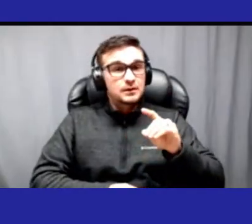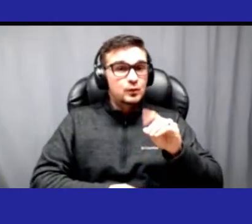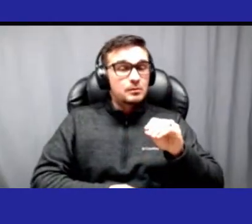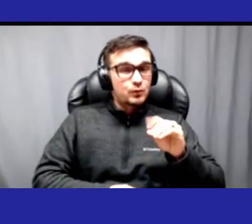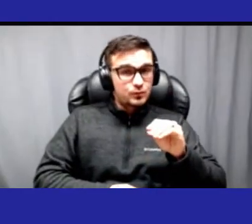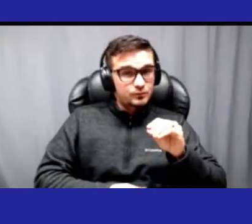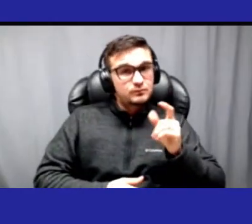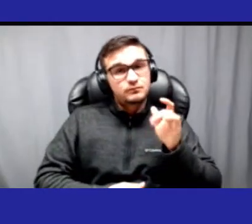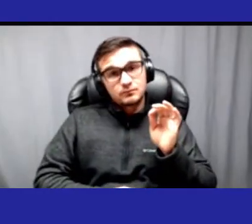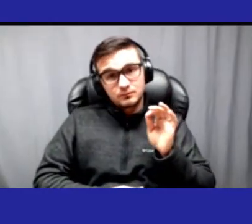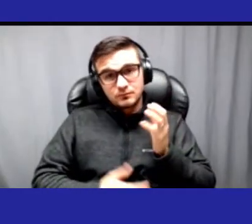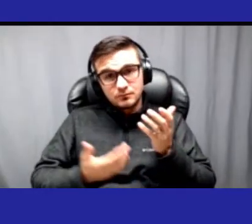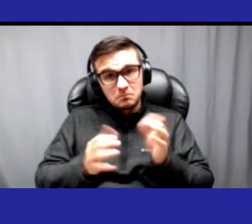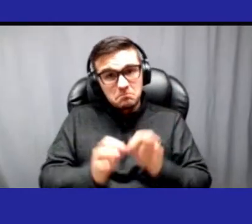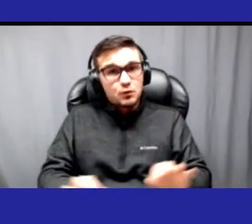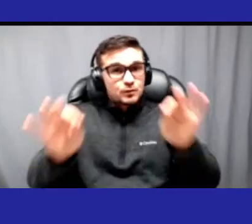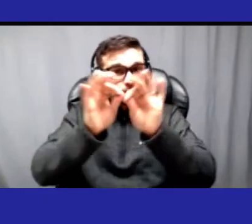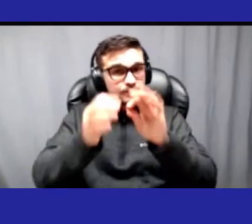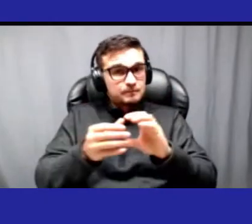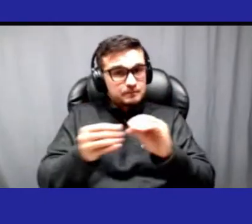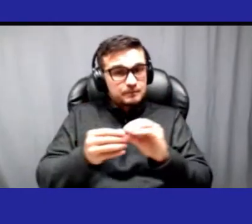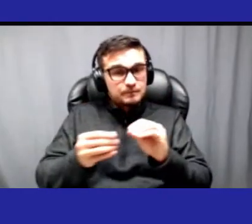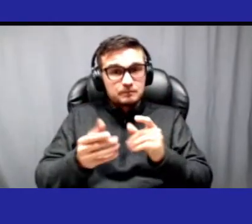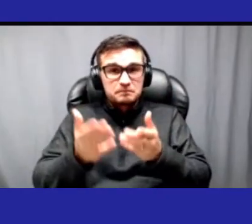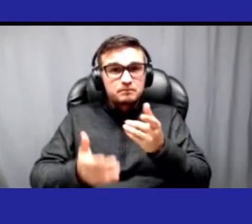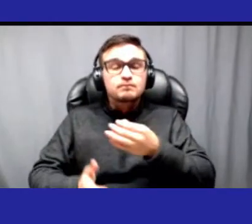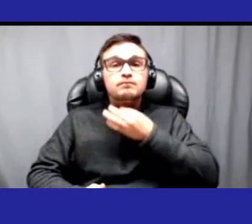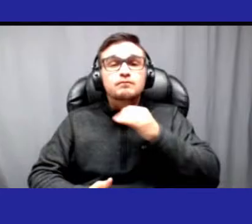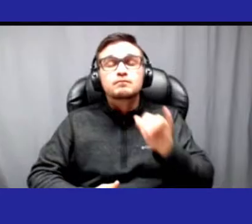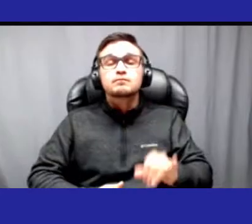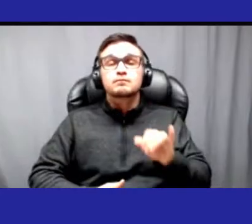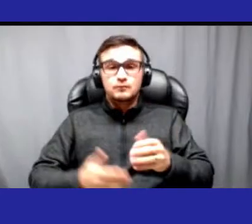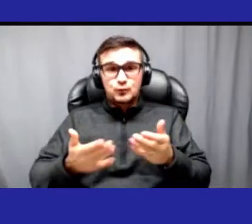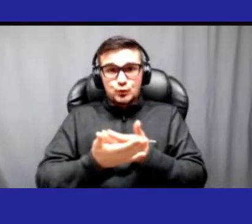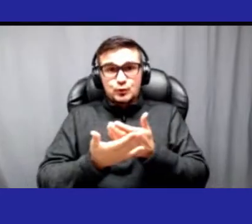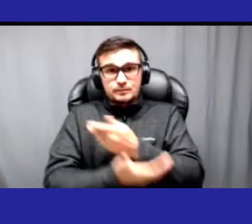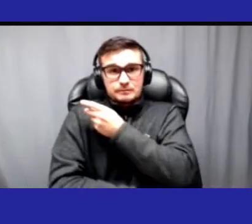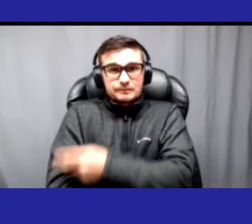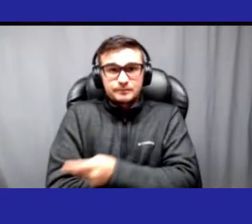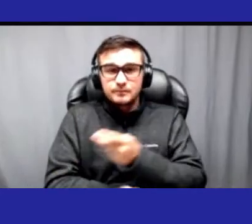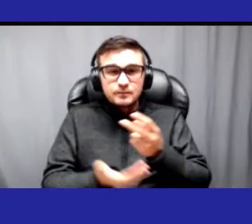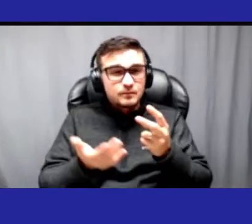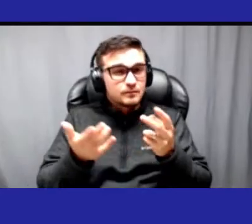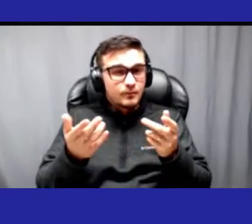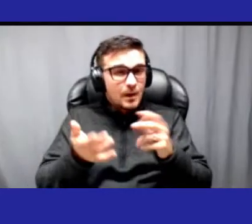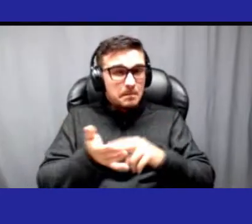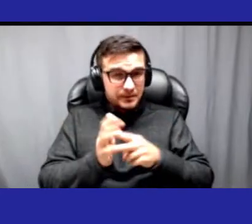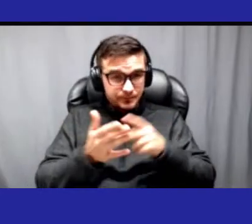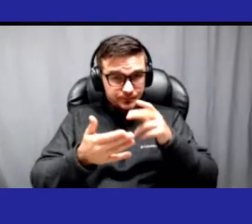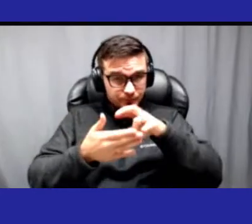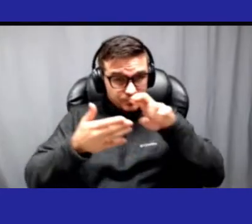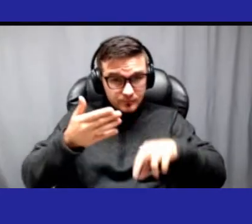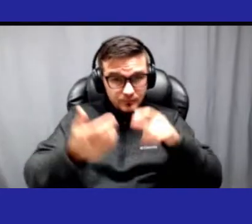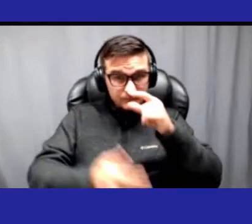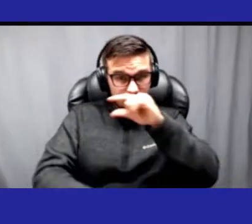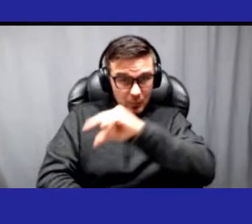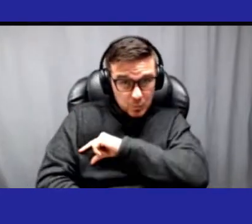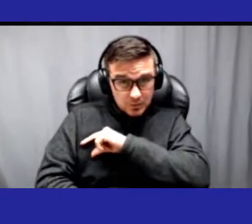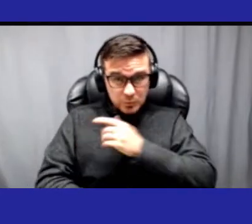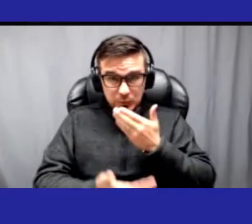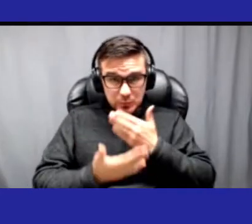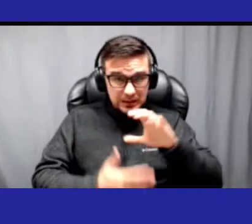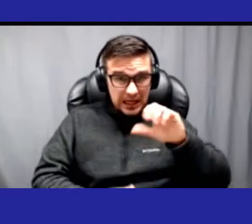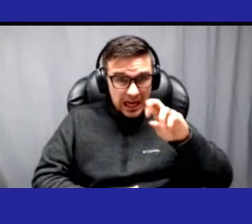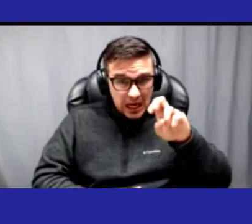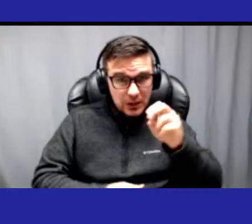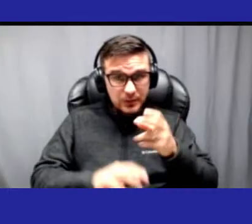think you might wonder, well, okay, so there's more new patients coming in. What's happening to your quality of care? Is quality being sustained? Is it being improved? Is it decreasing? So